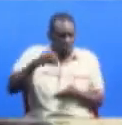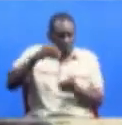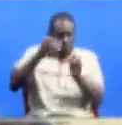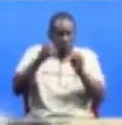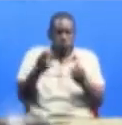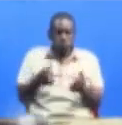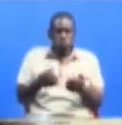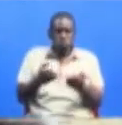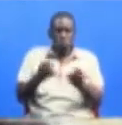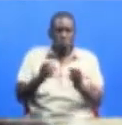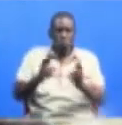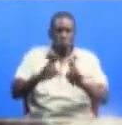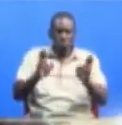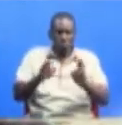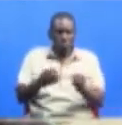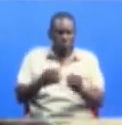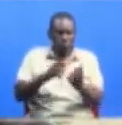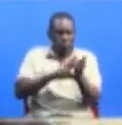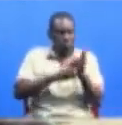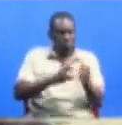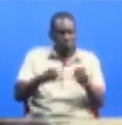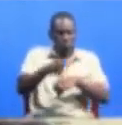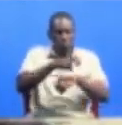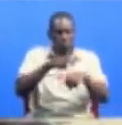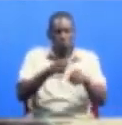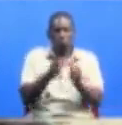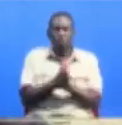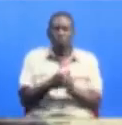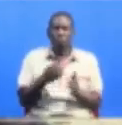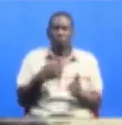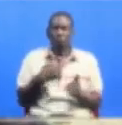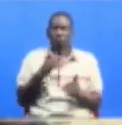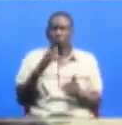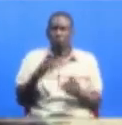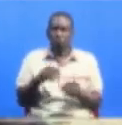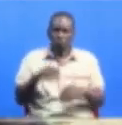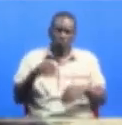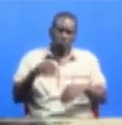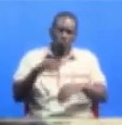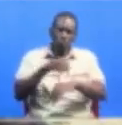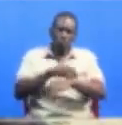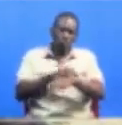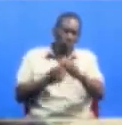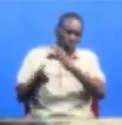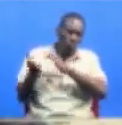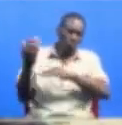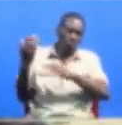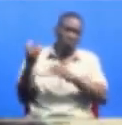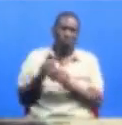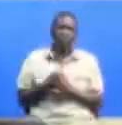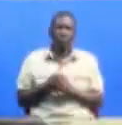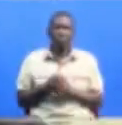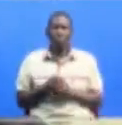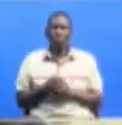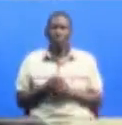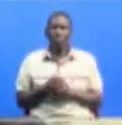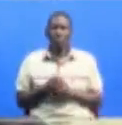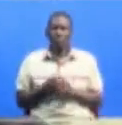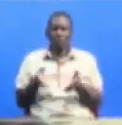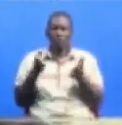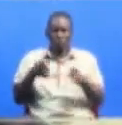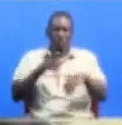learn, they're eager to represent the nation, and having been wounded back then,